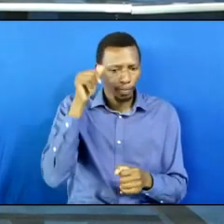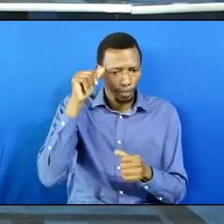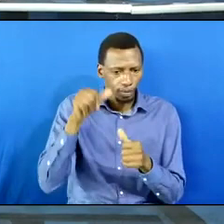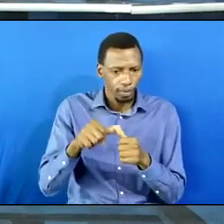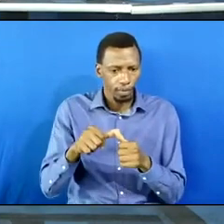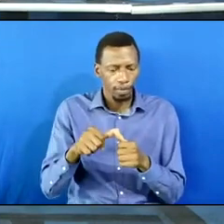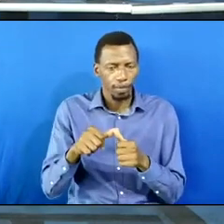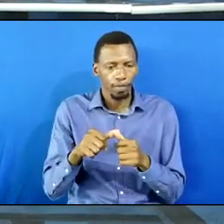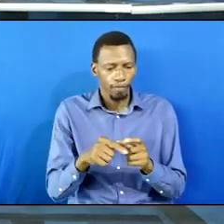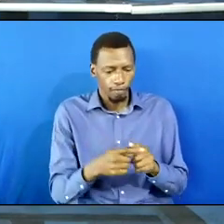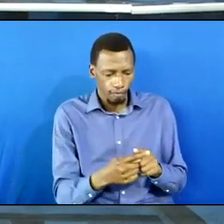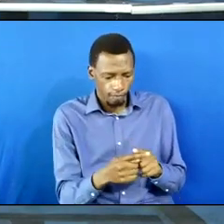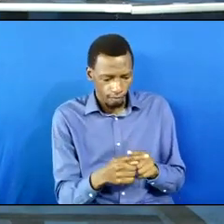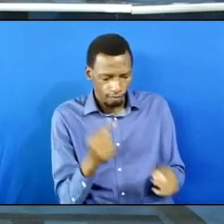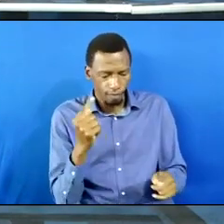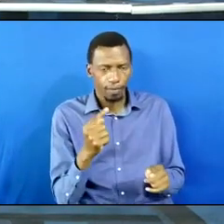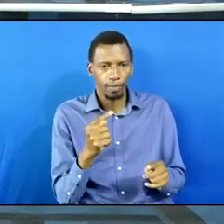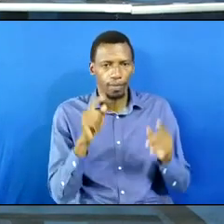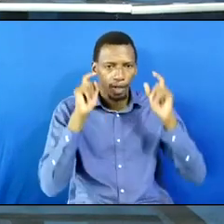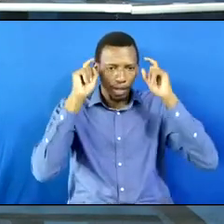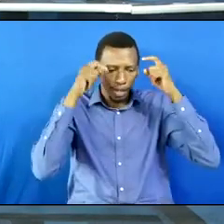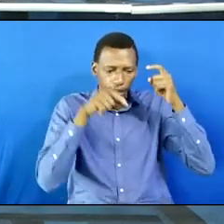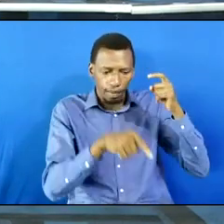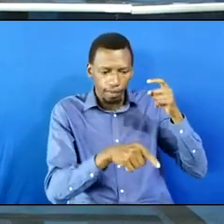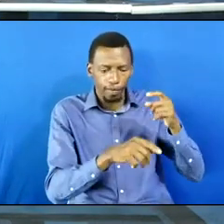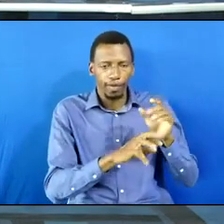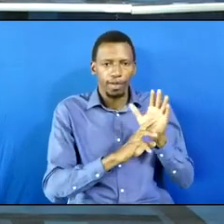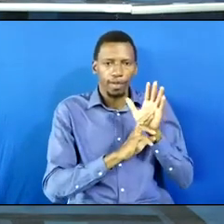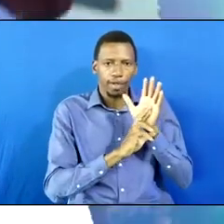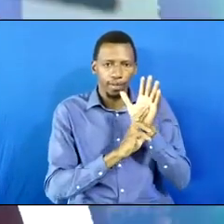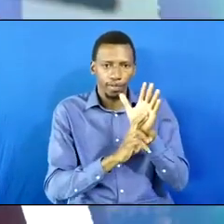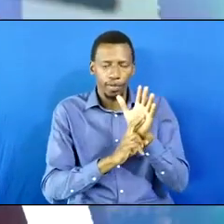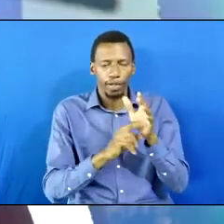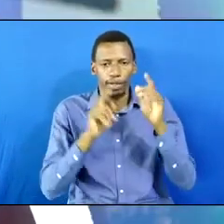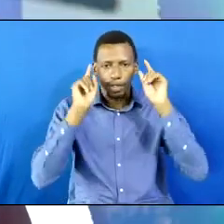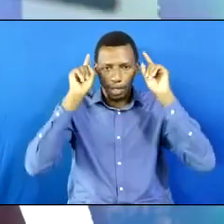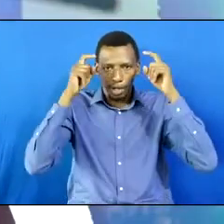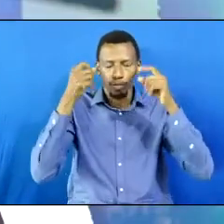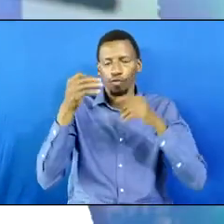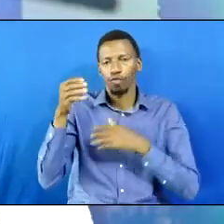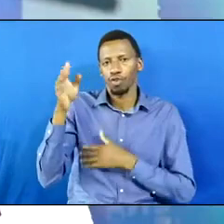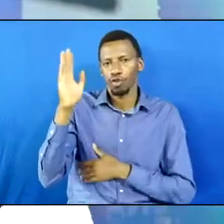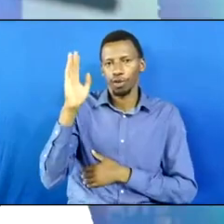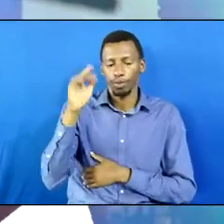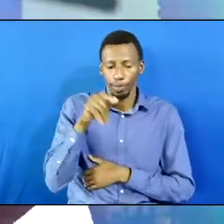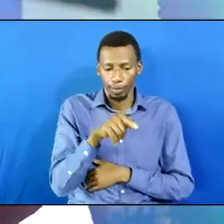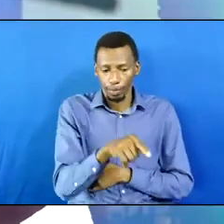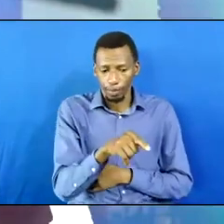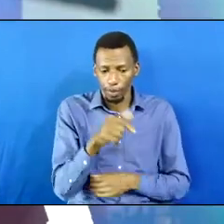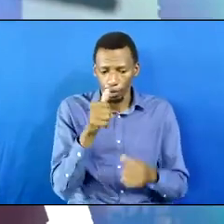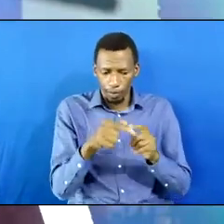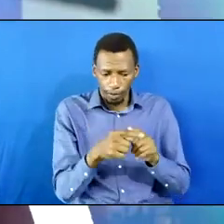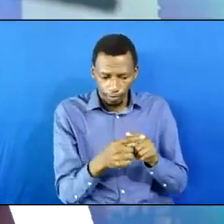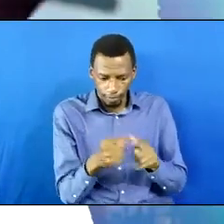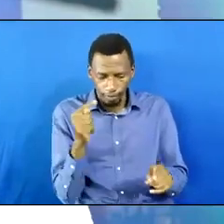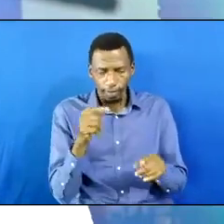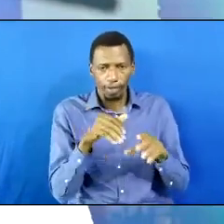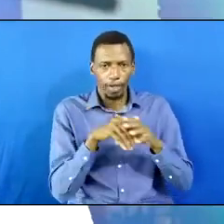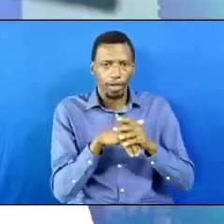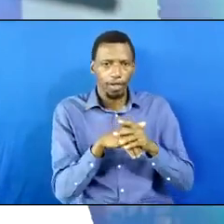Oh, the sacrificial lamb represented the Lamb of God. The lamb they slaughtered in